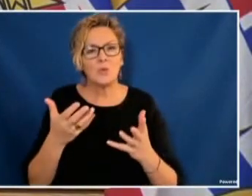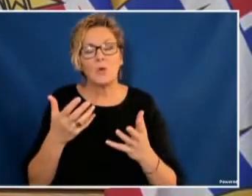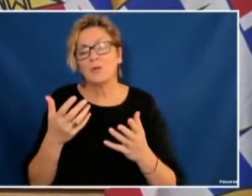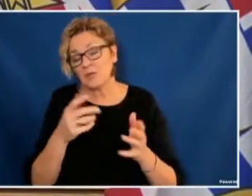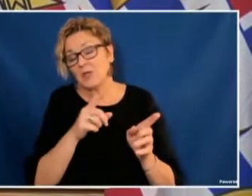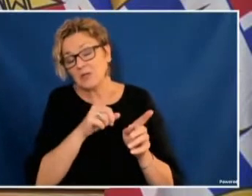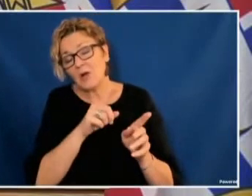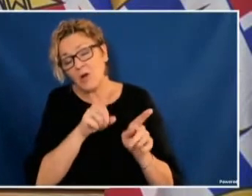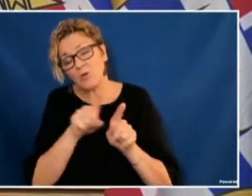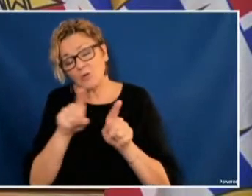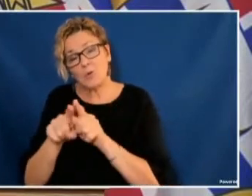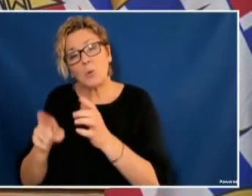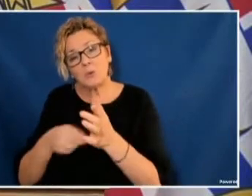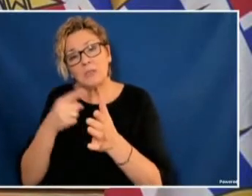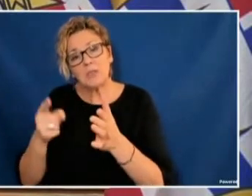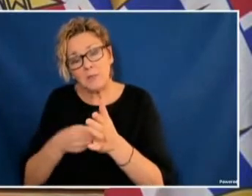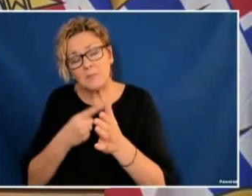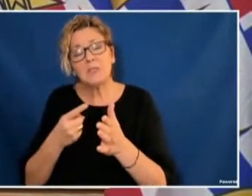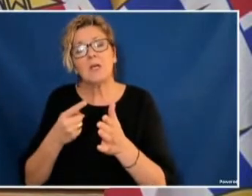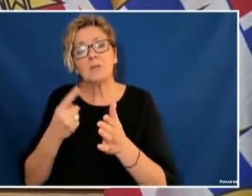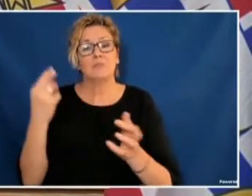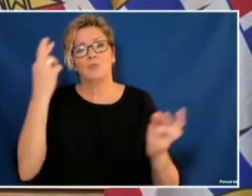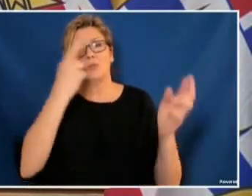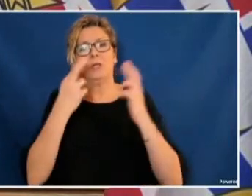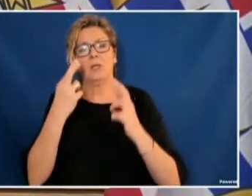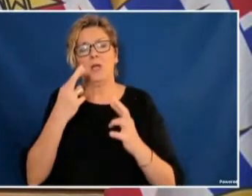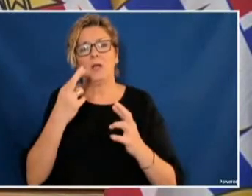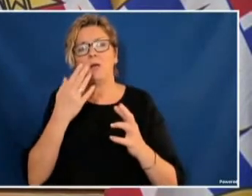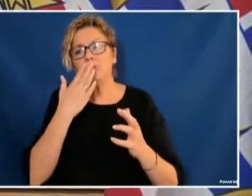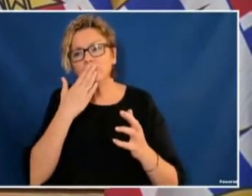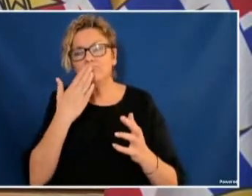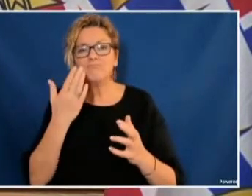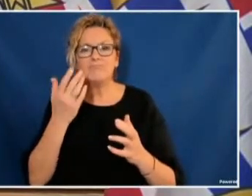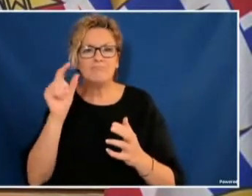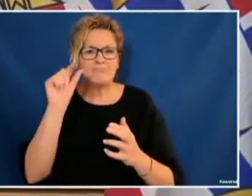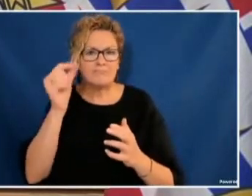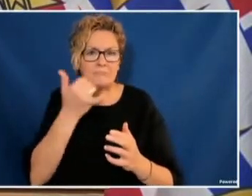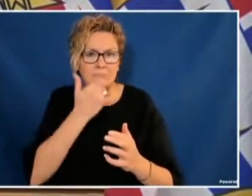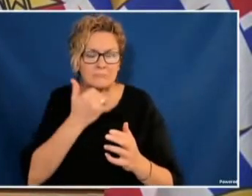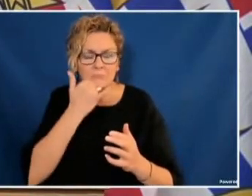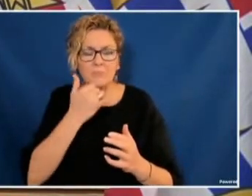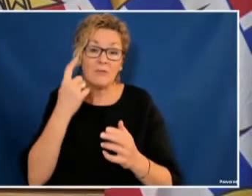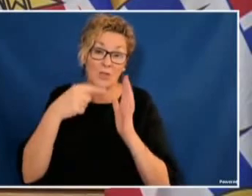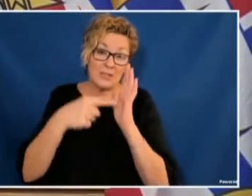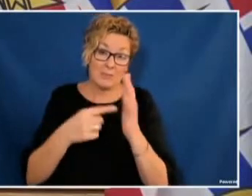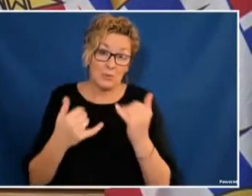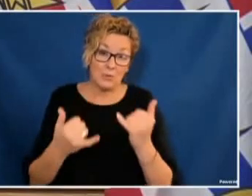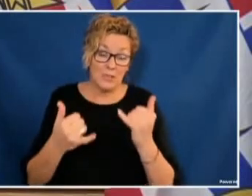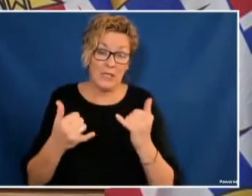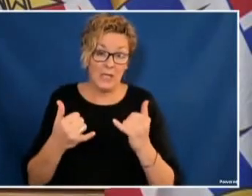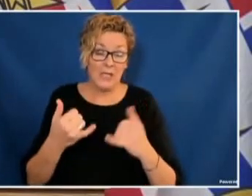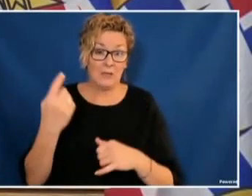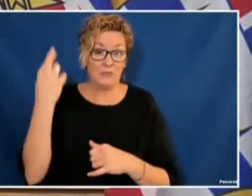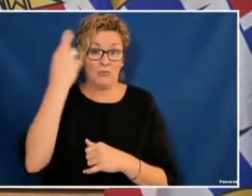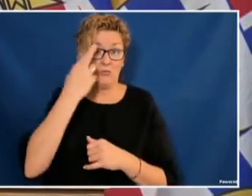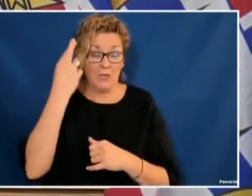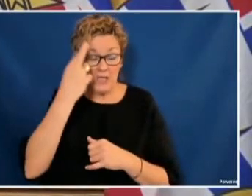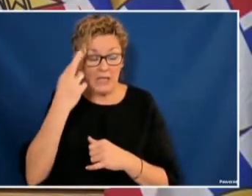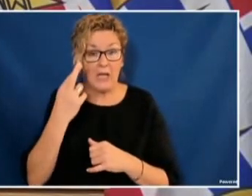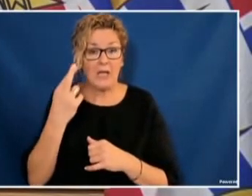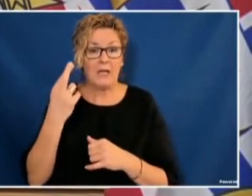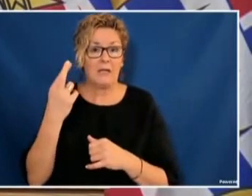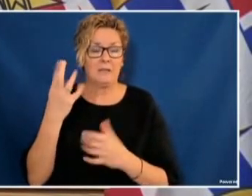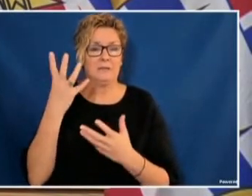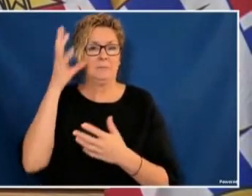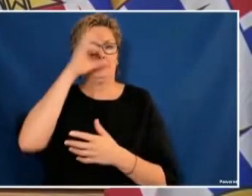is the trends. Are we going up? Are we going down? Are we leveling off? And we will be adding in a more fulsome way,